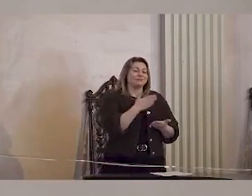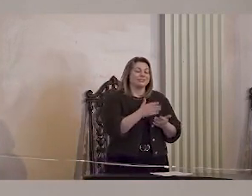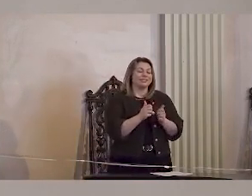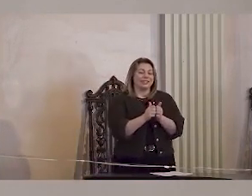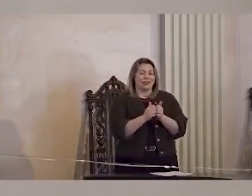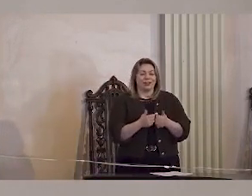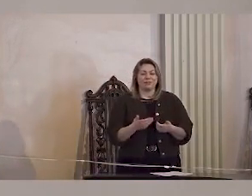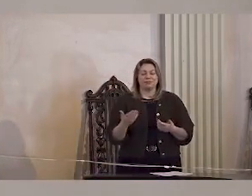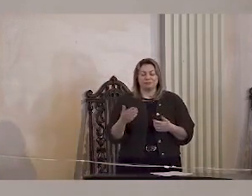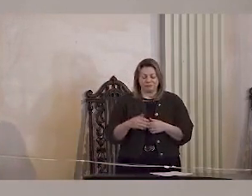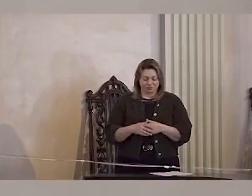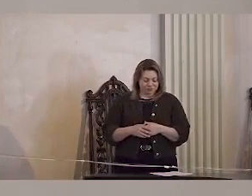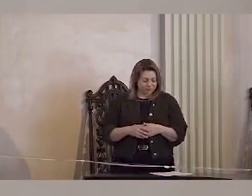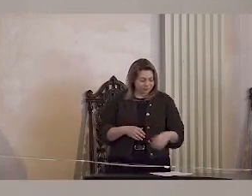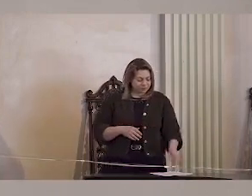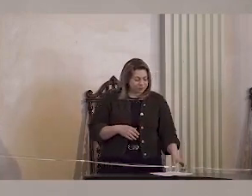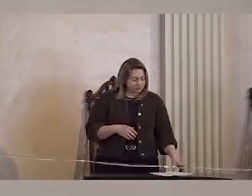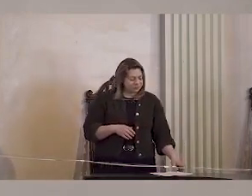hymn.